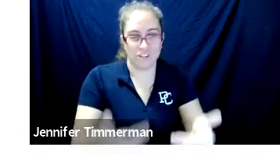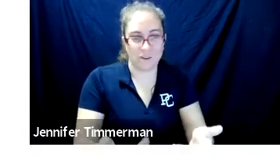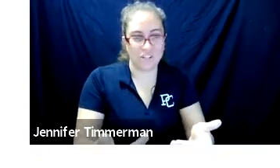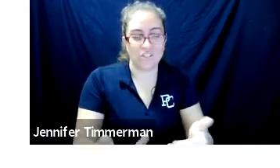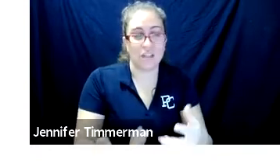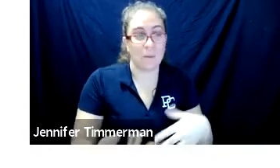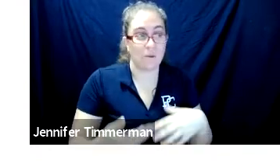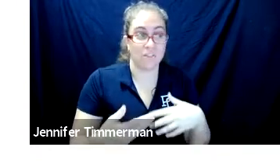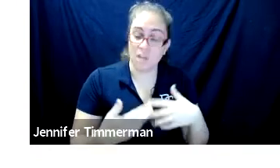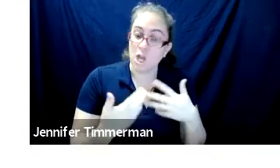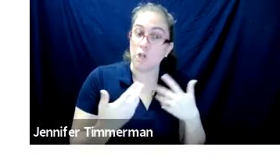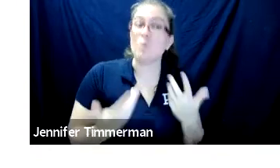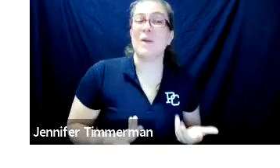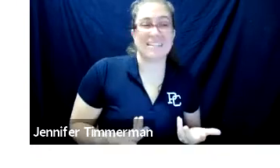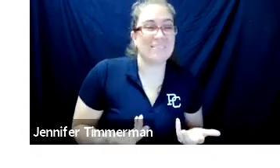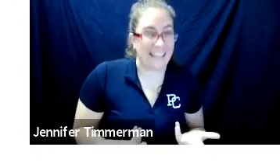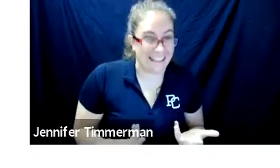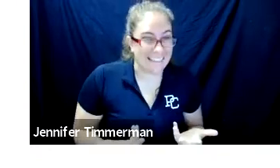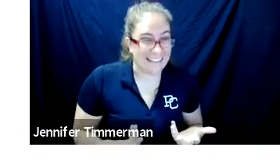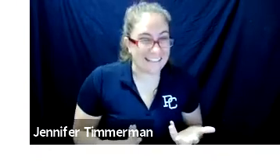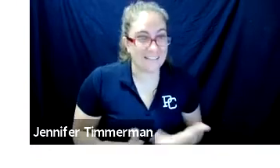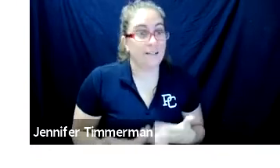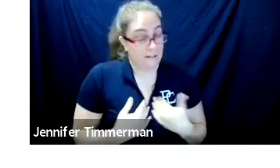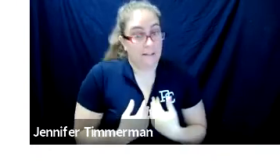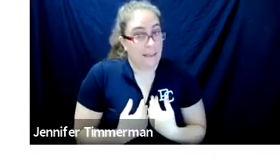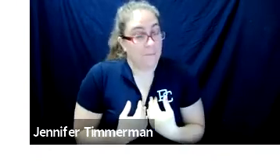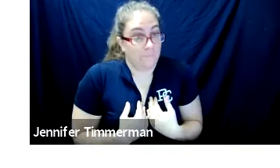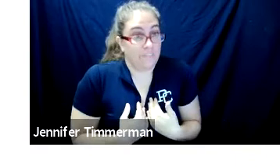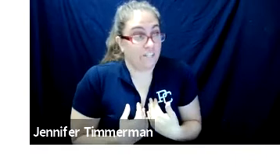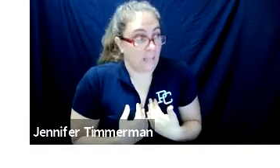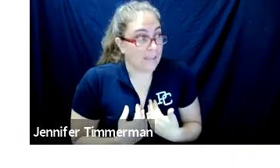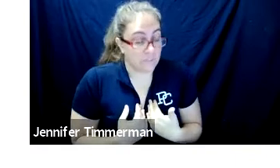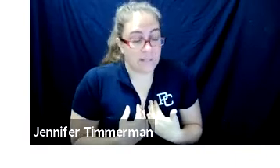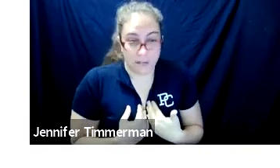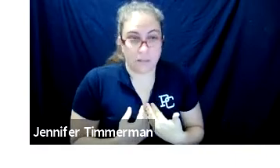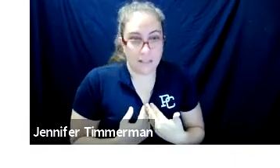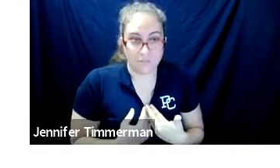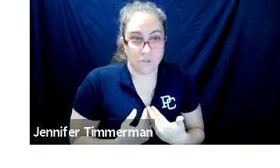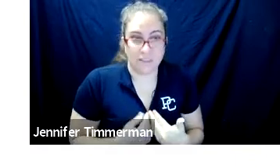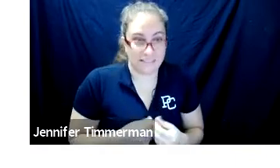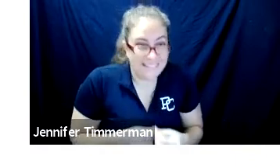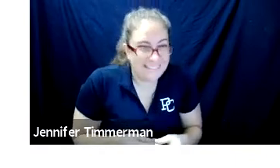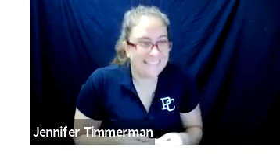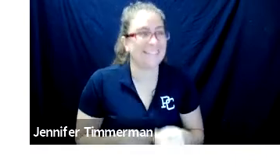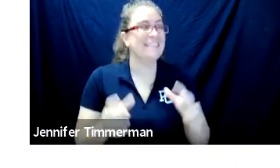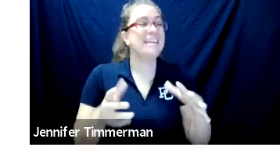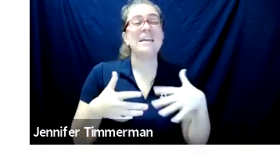younger generations come up with new ways of saying things. And teaching high school, I hear lots of new